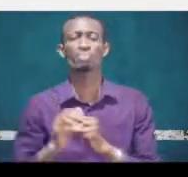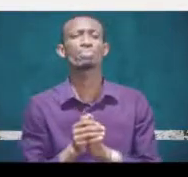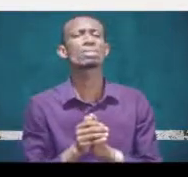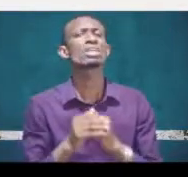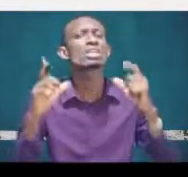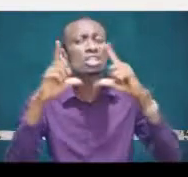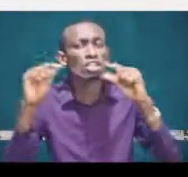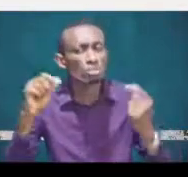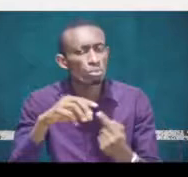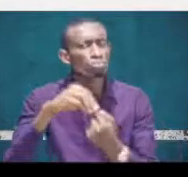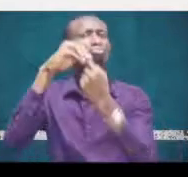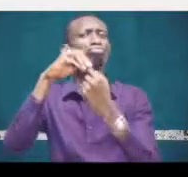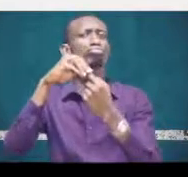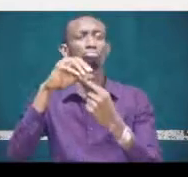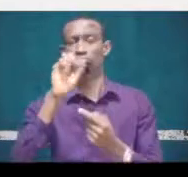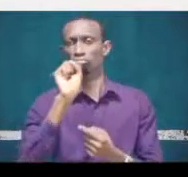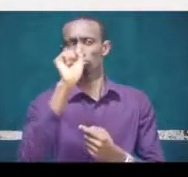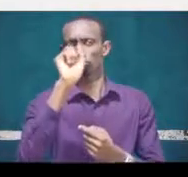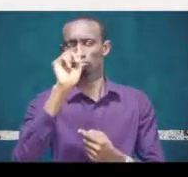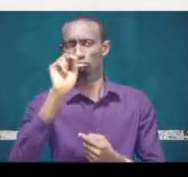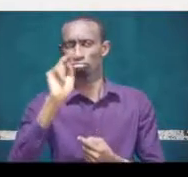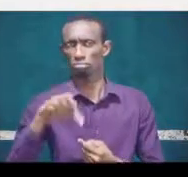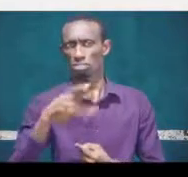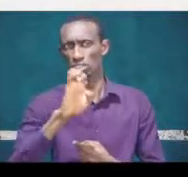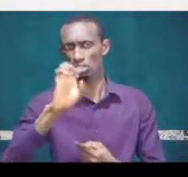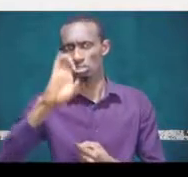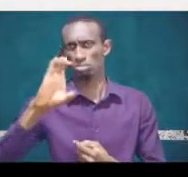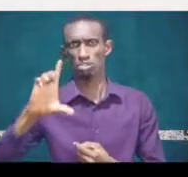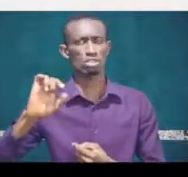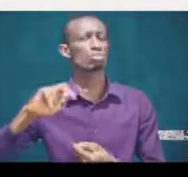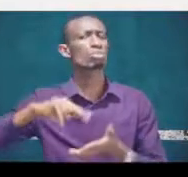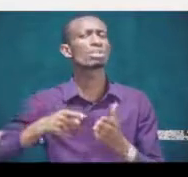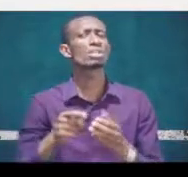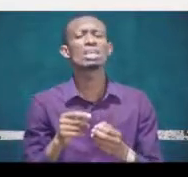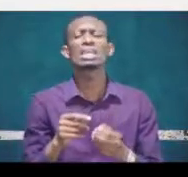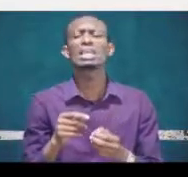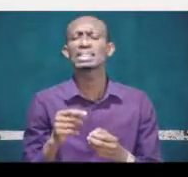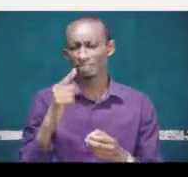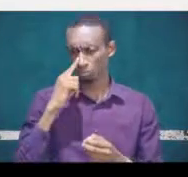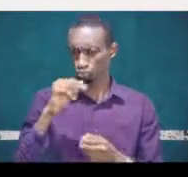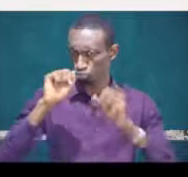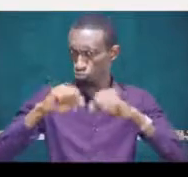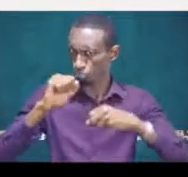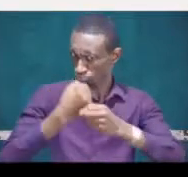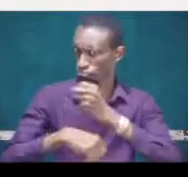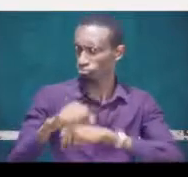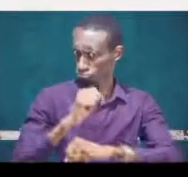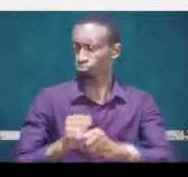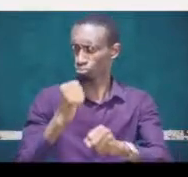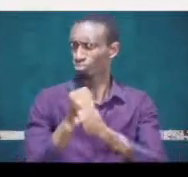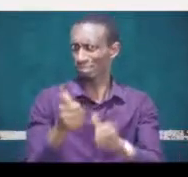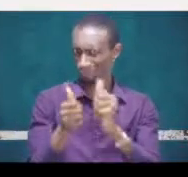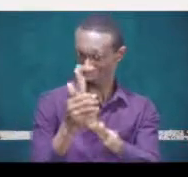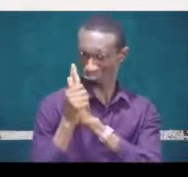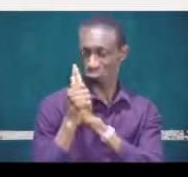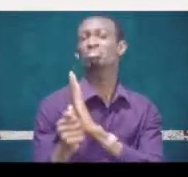best, then you leave other things to other people. Even here, specialized